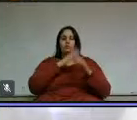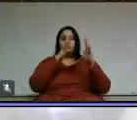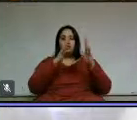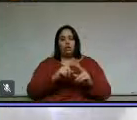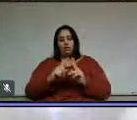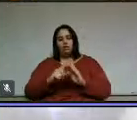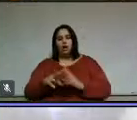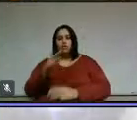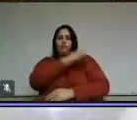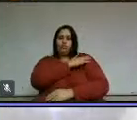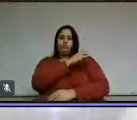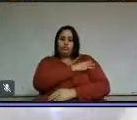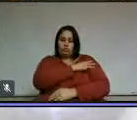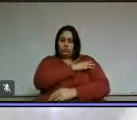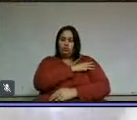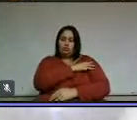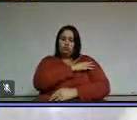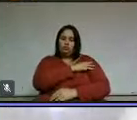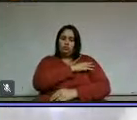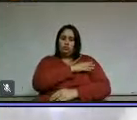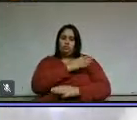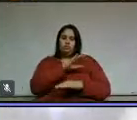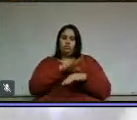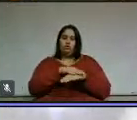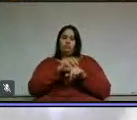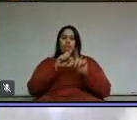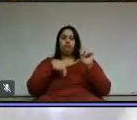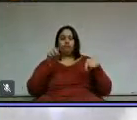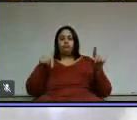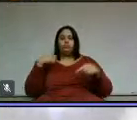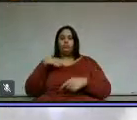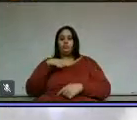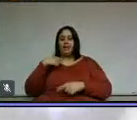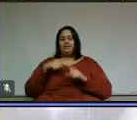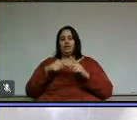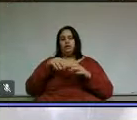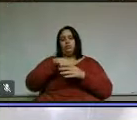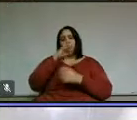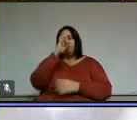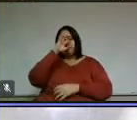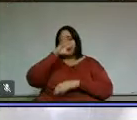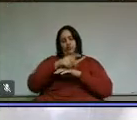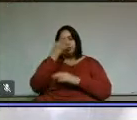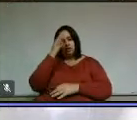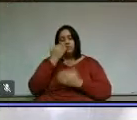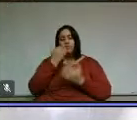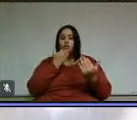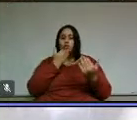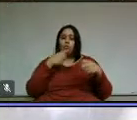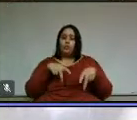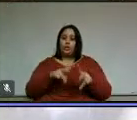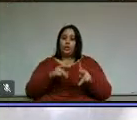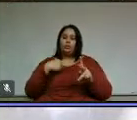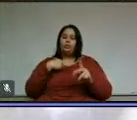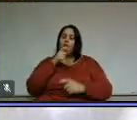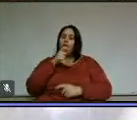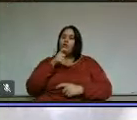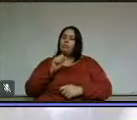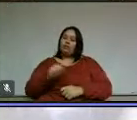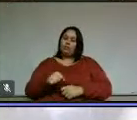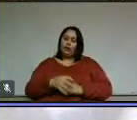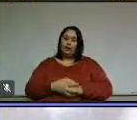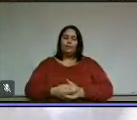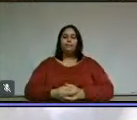and officials from the various municipalities and provincial government. And thank you for the opportunity to make comment.